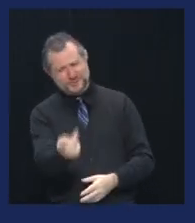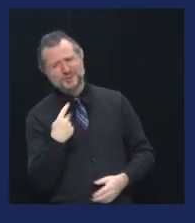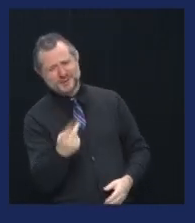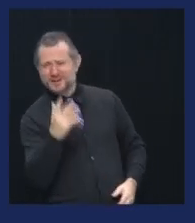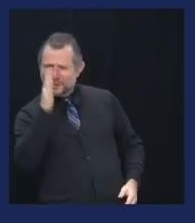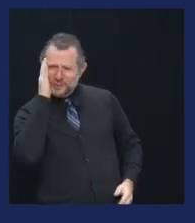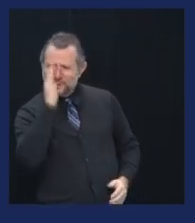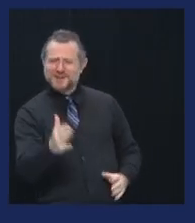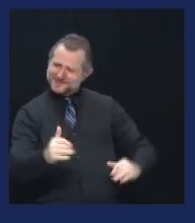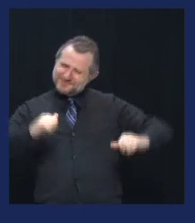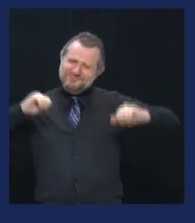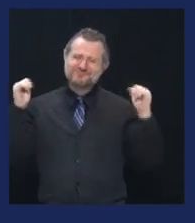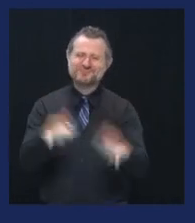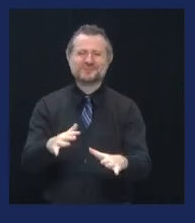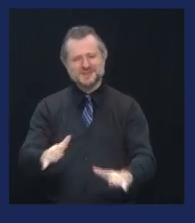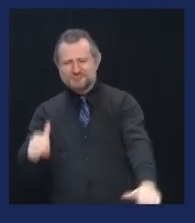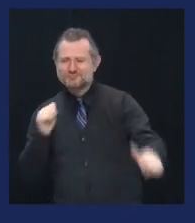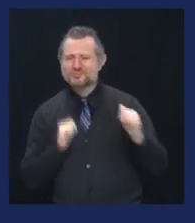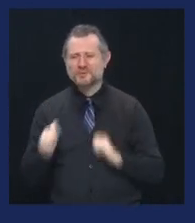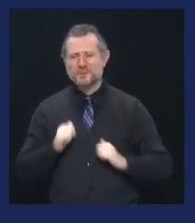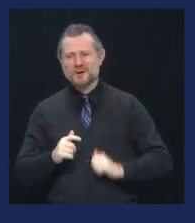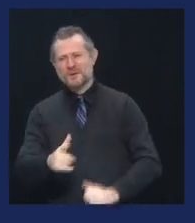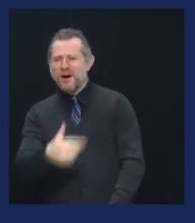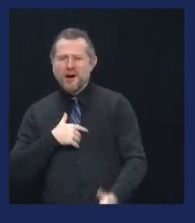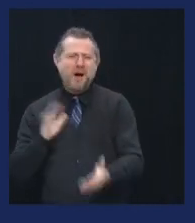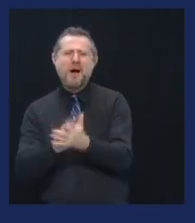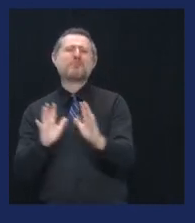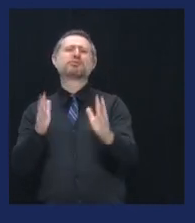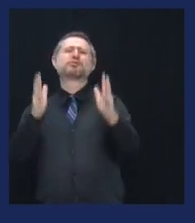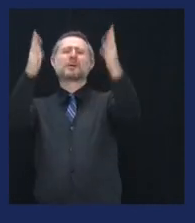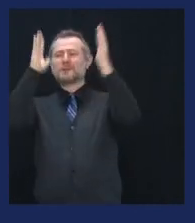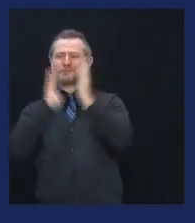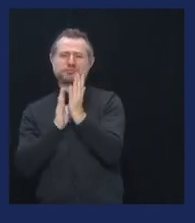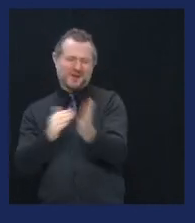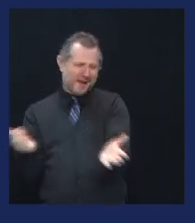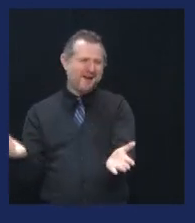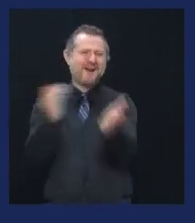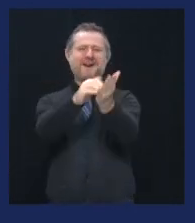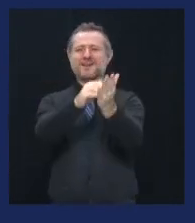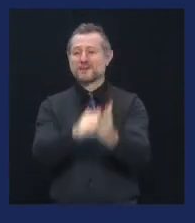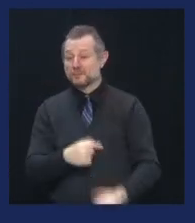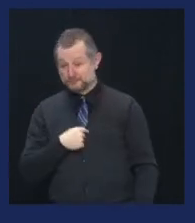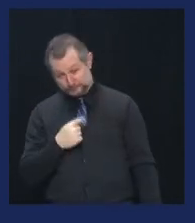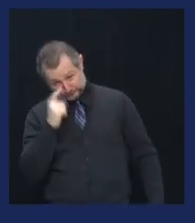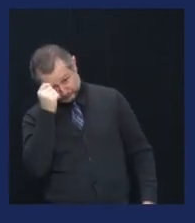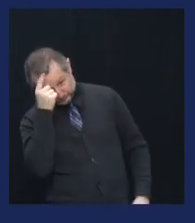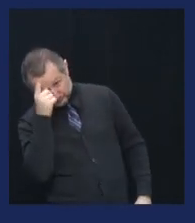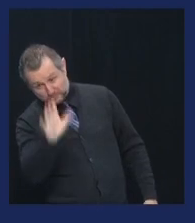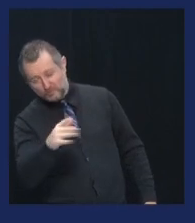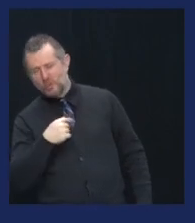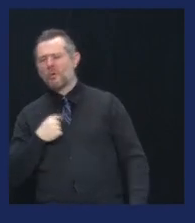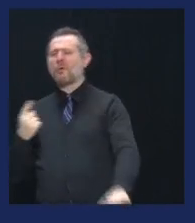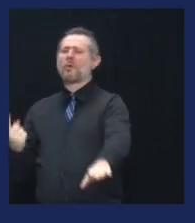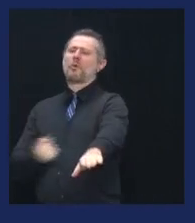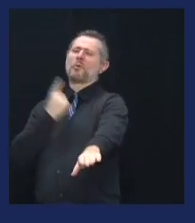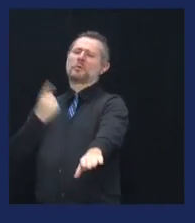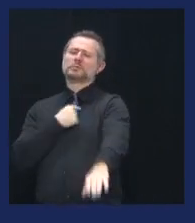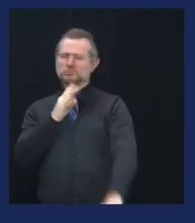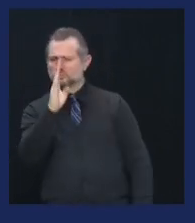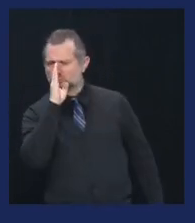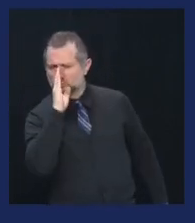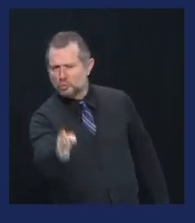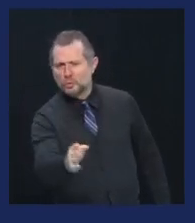applaud like never before. But I will always be straightforward with you. None of what